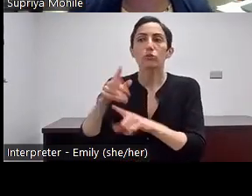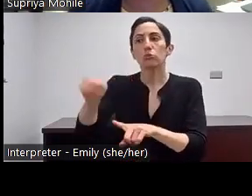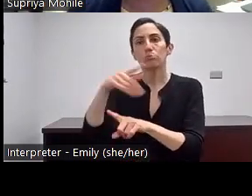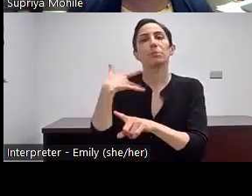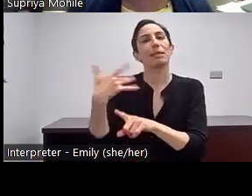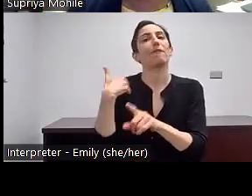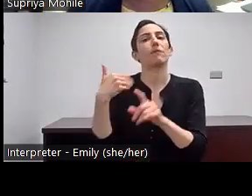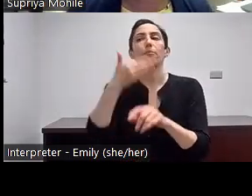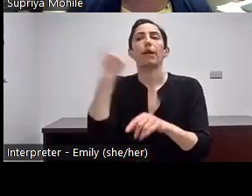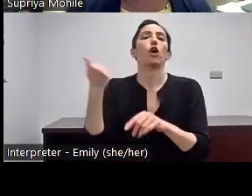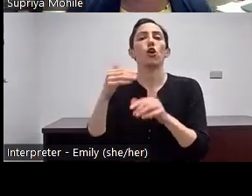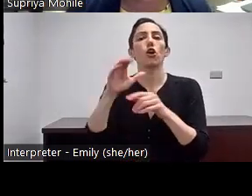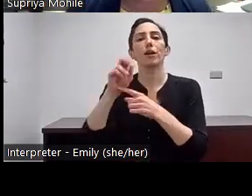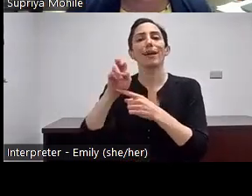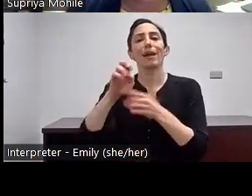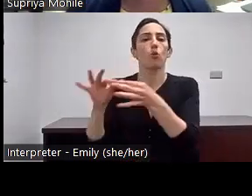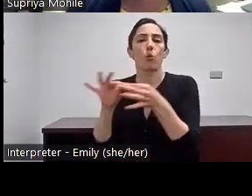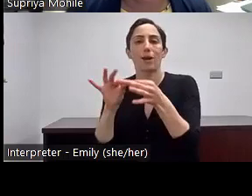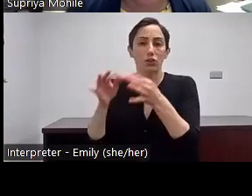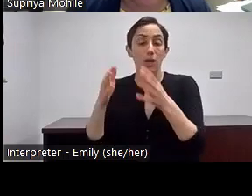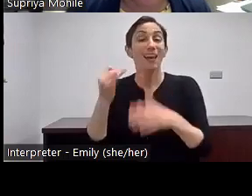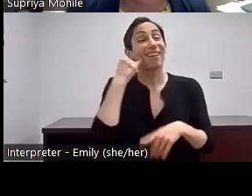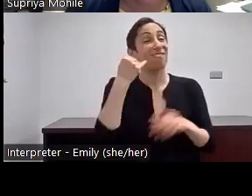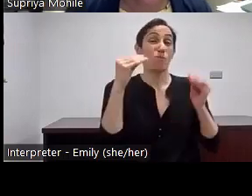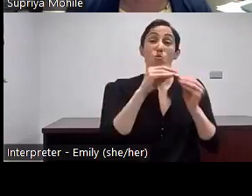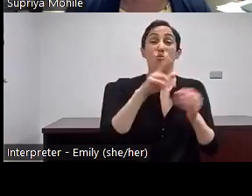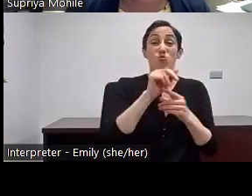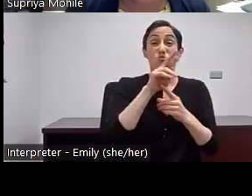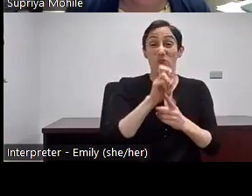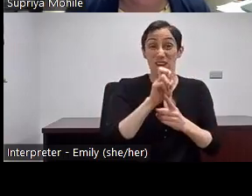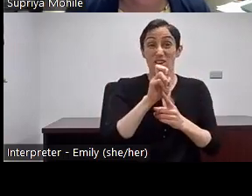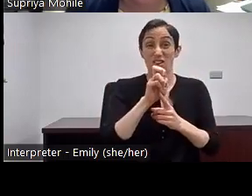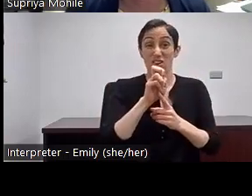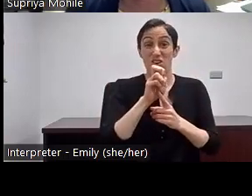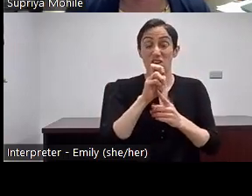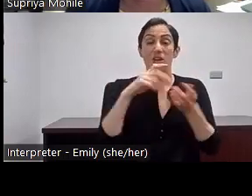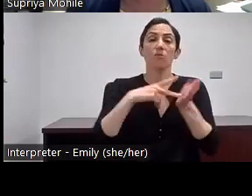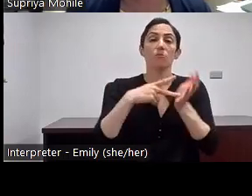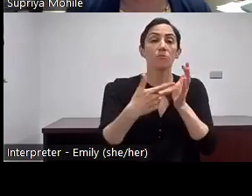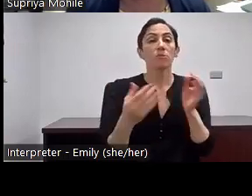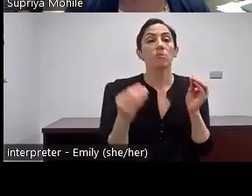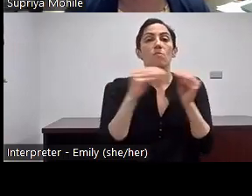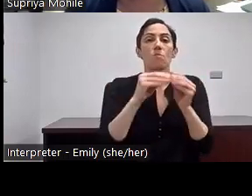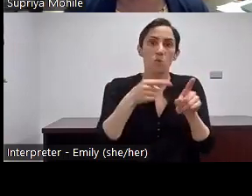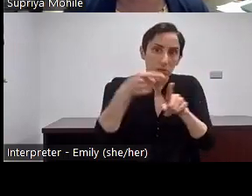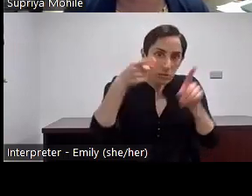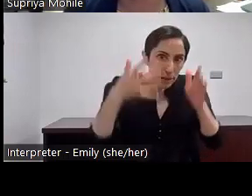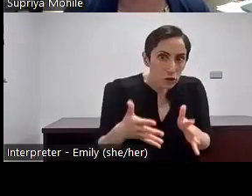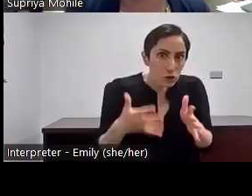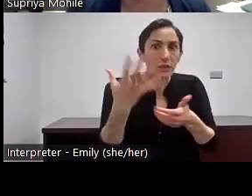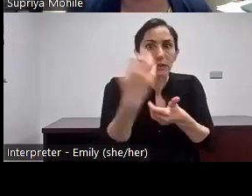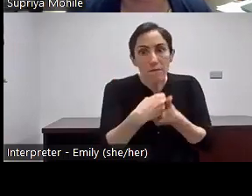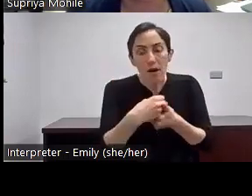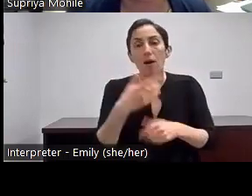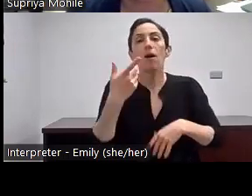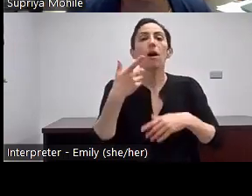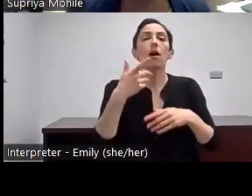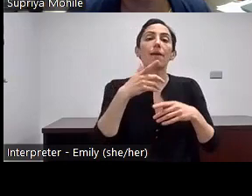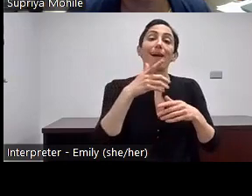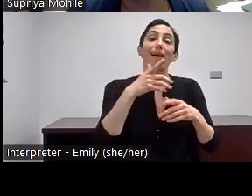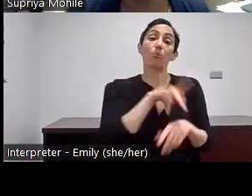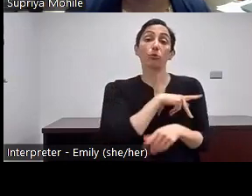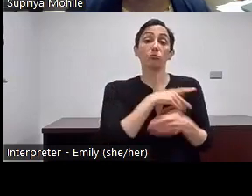diseases need more specialists involved and personal doctors needing to be more informed and up to date.